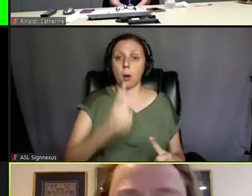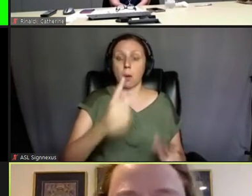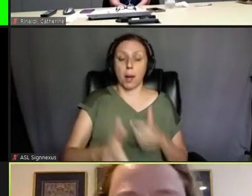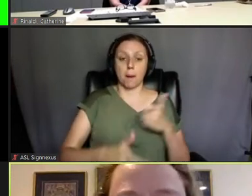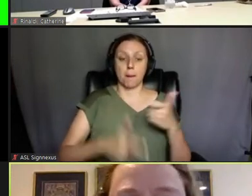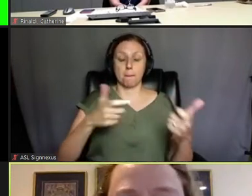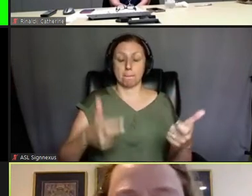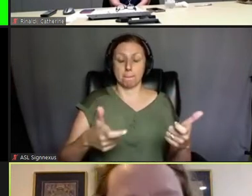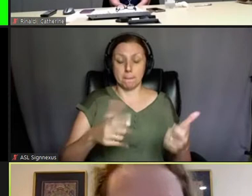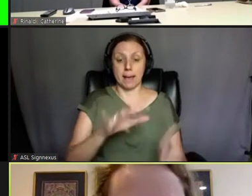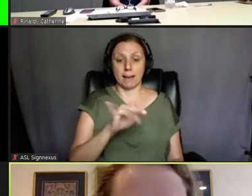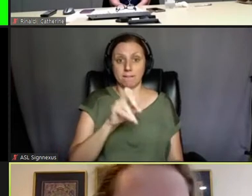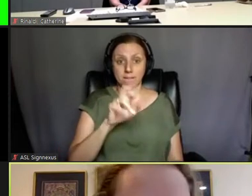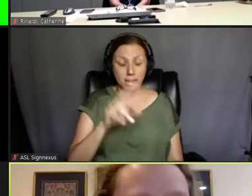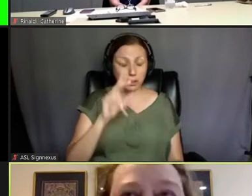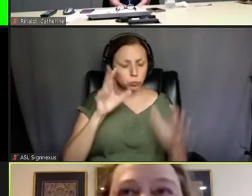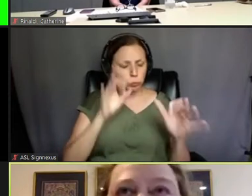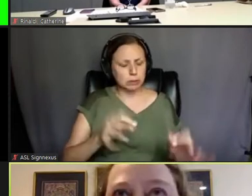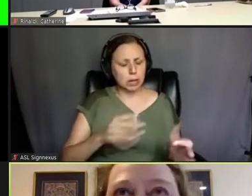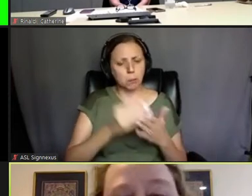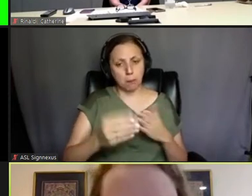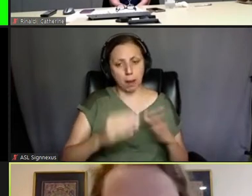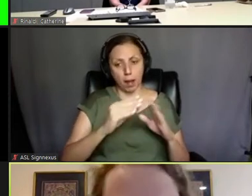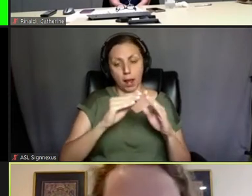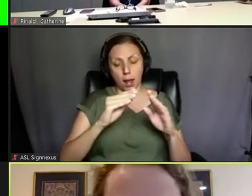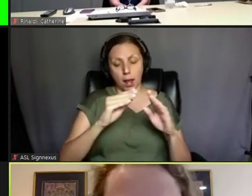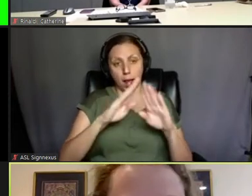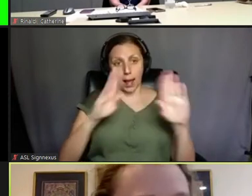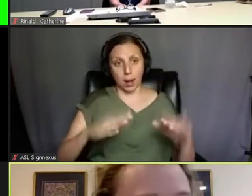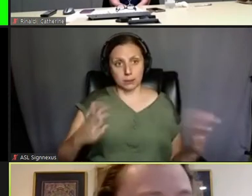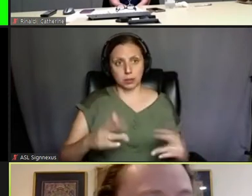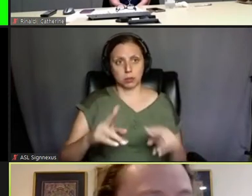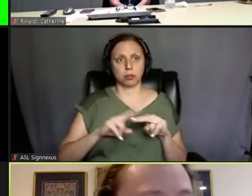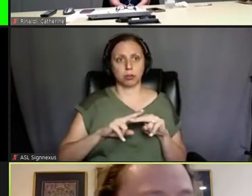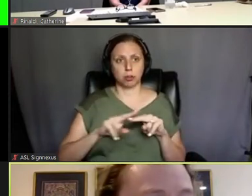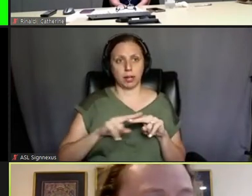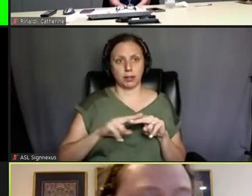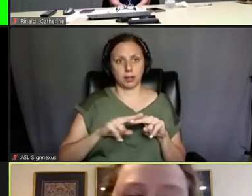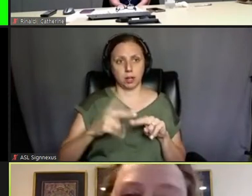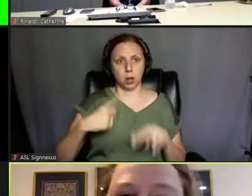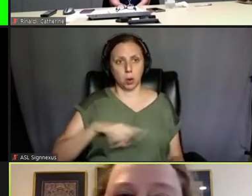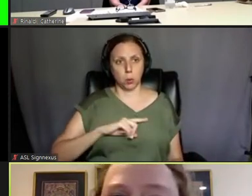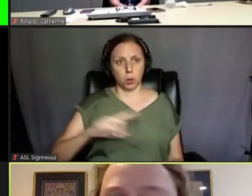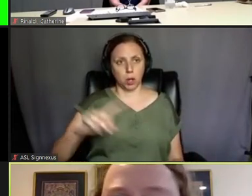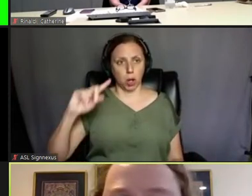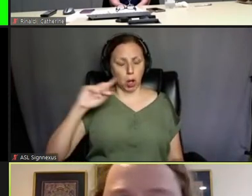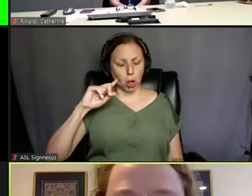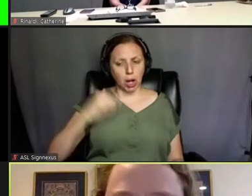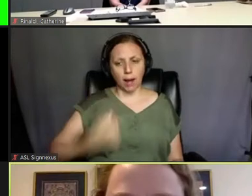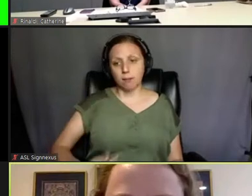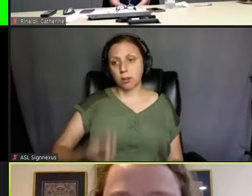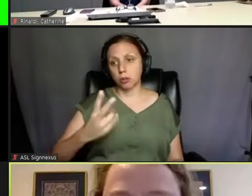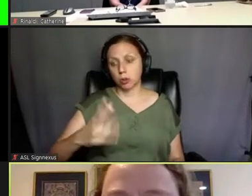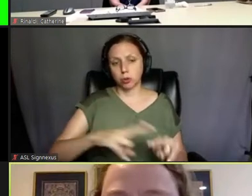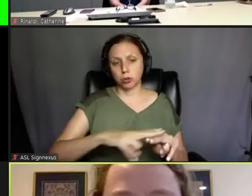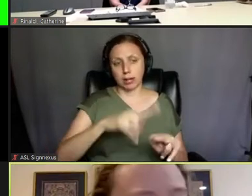in our decision to buy a home here was the train. We heard that there were two trains an hour to Port Washington.